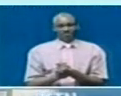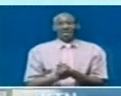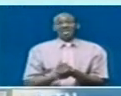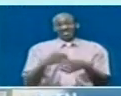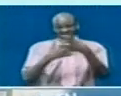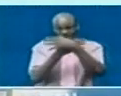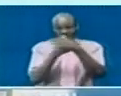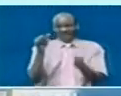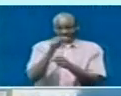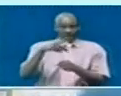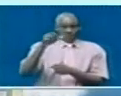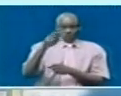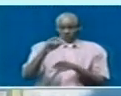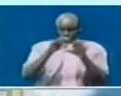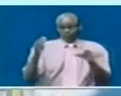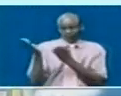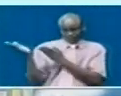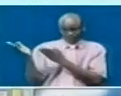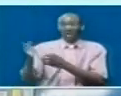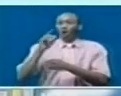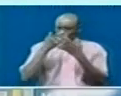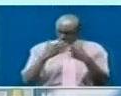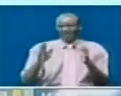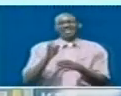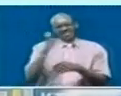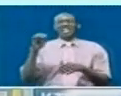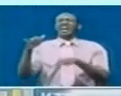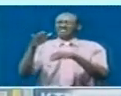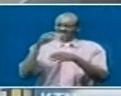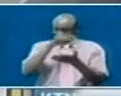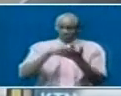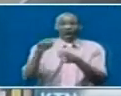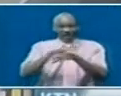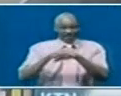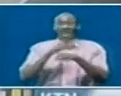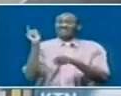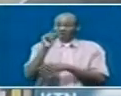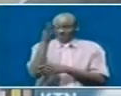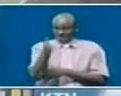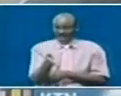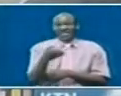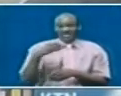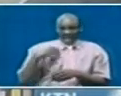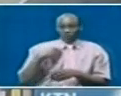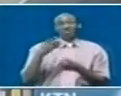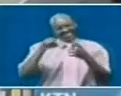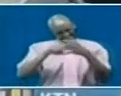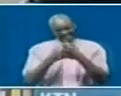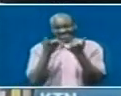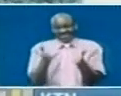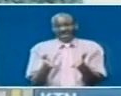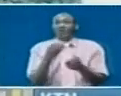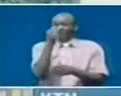German car maker Porsche opened its first showroom in East and Central Africa in Nairobi and has been off to a flying start. In